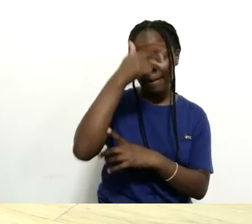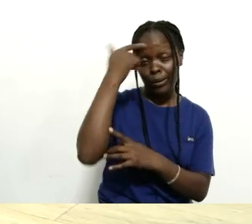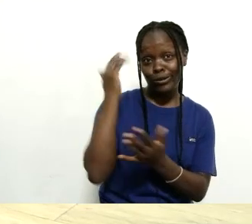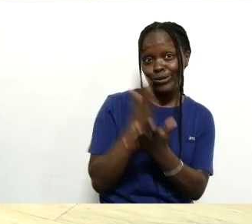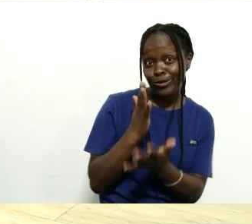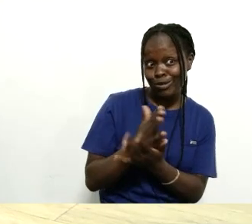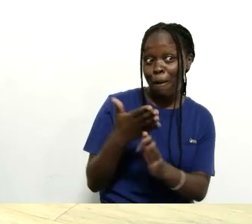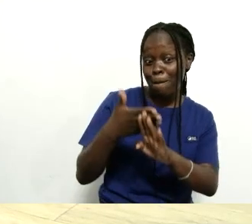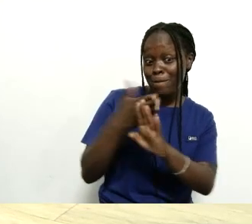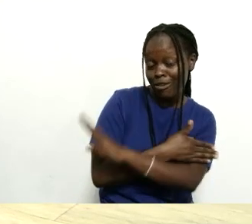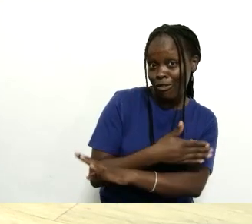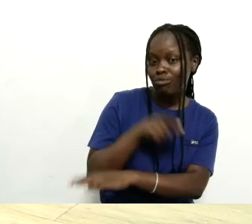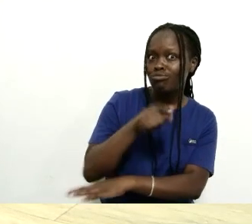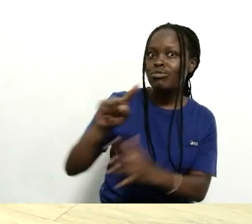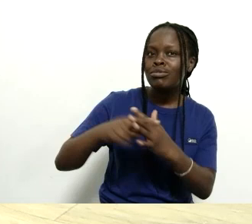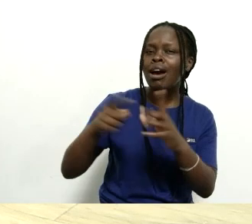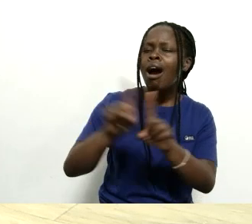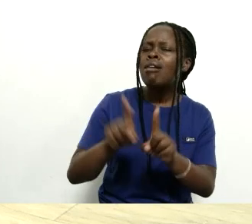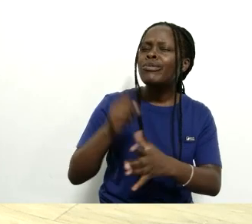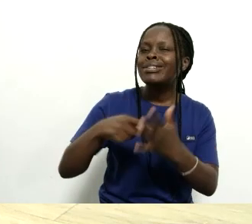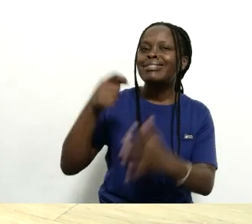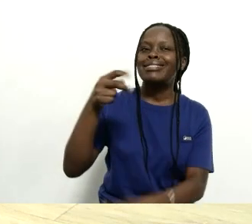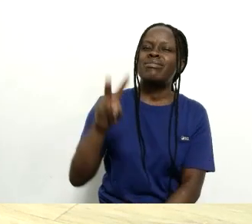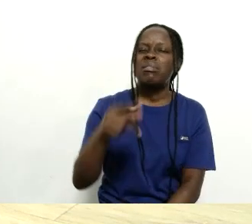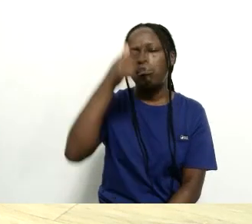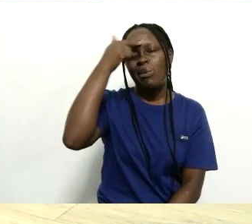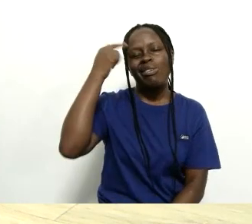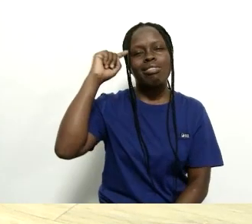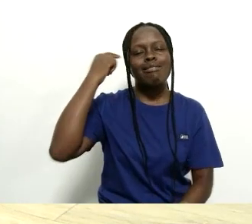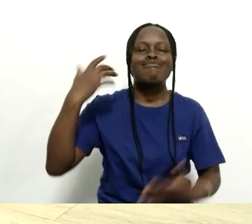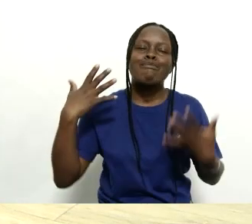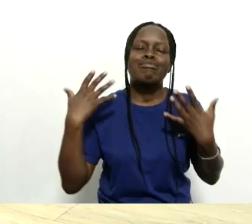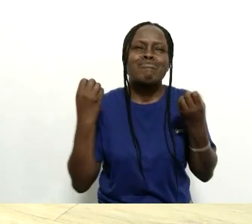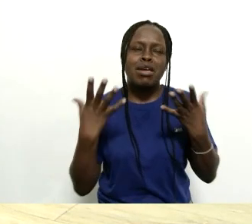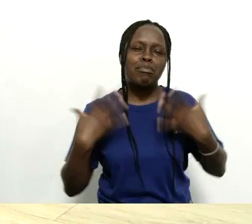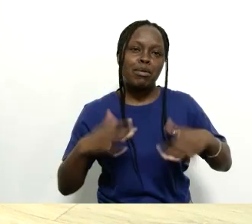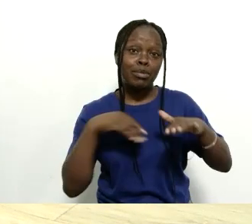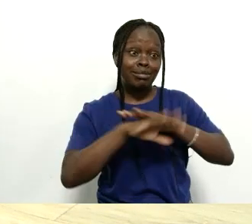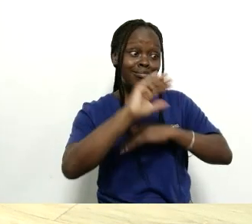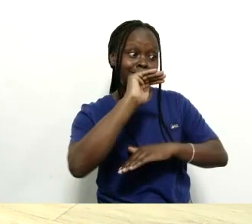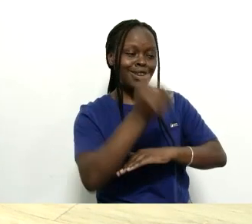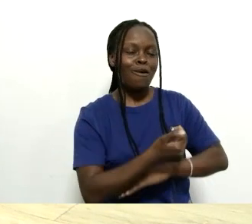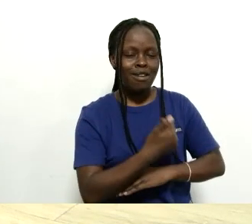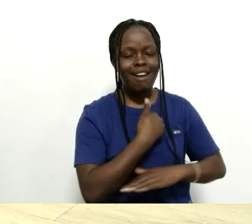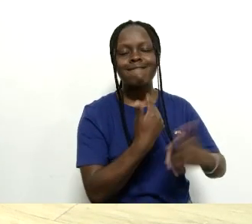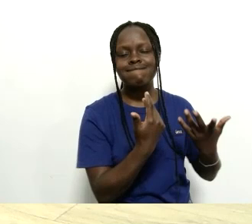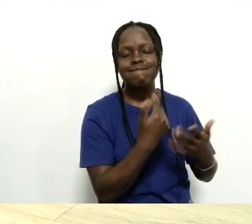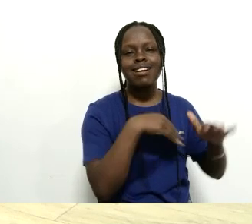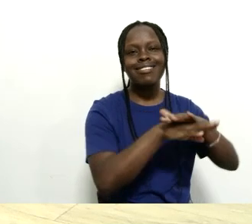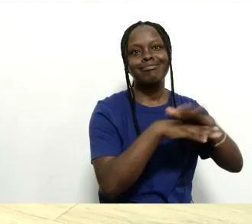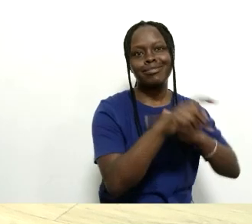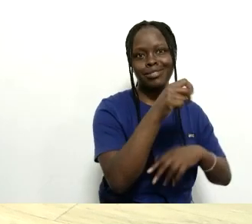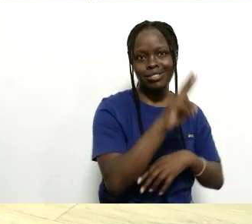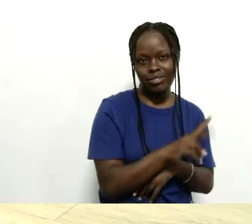now, like now in our place back then in Laikipia, we have poor internet connectivity. Some